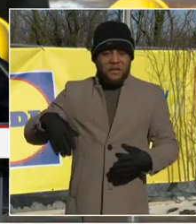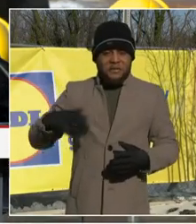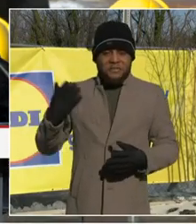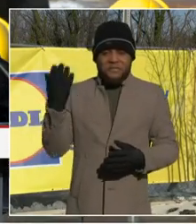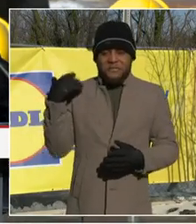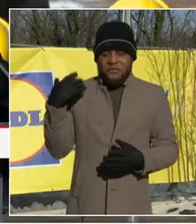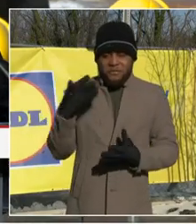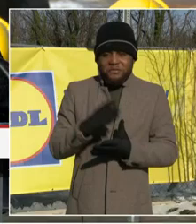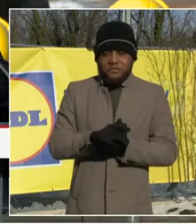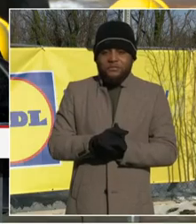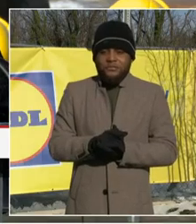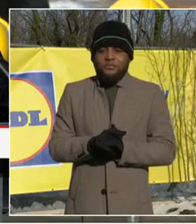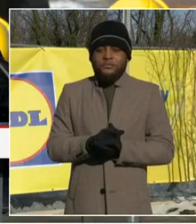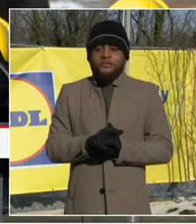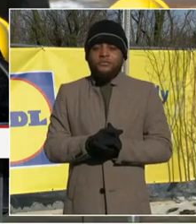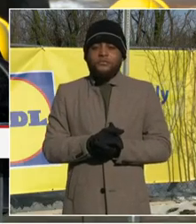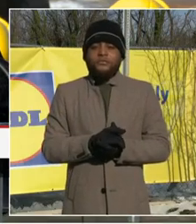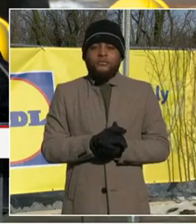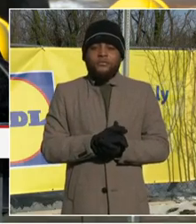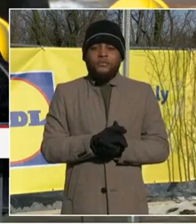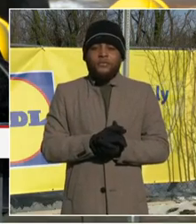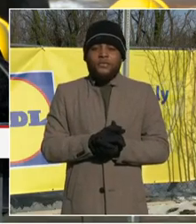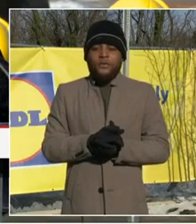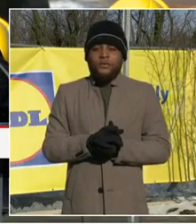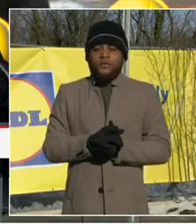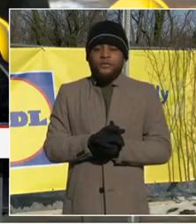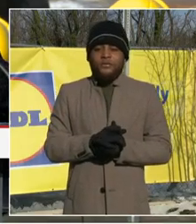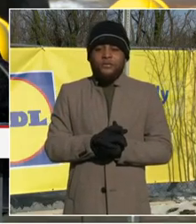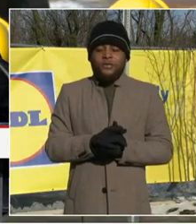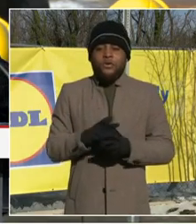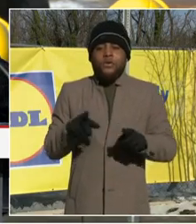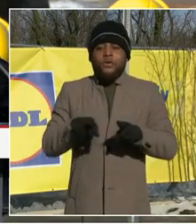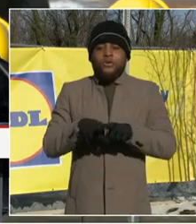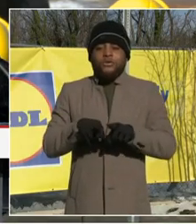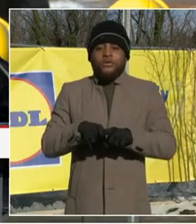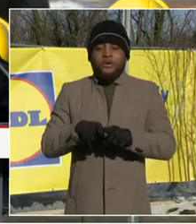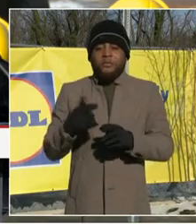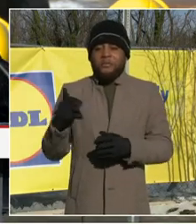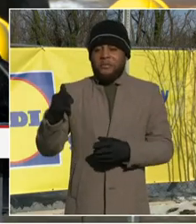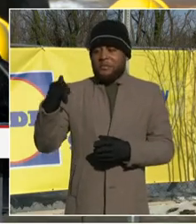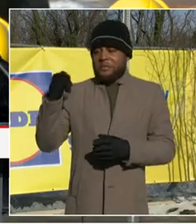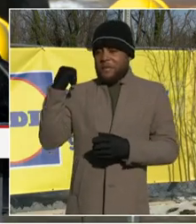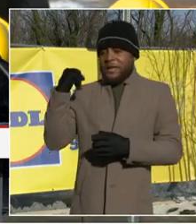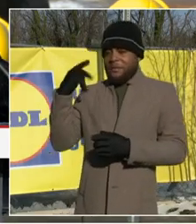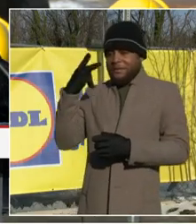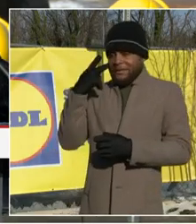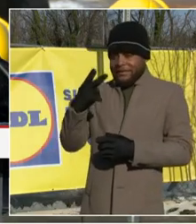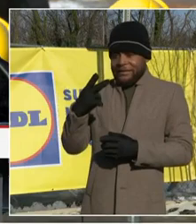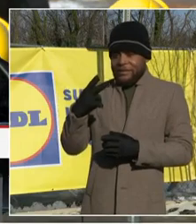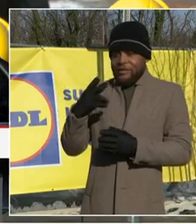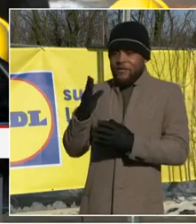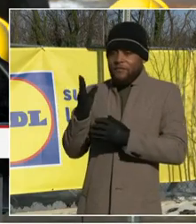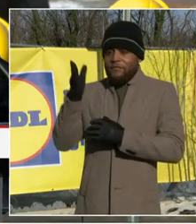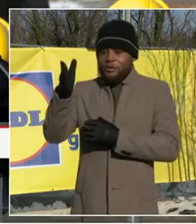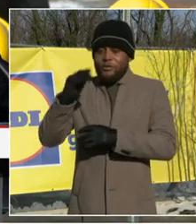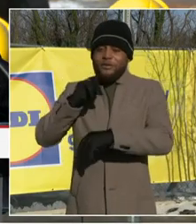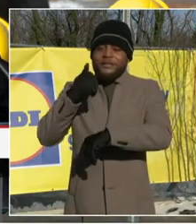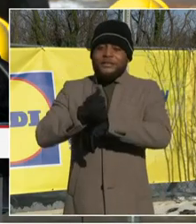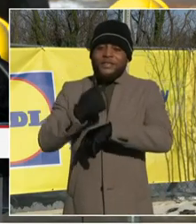of the city. And behind me, I see the future site of a